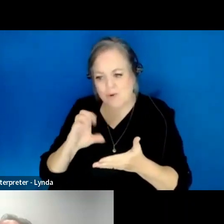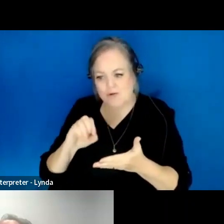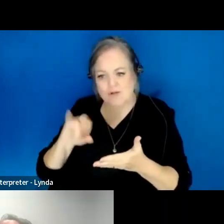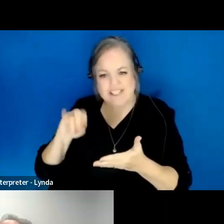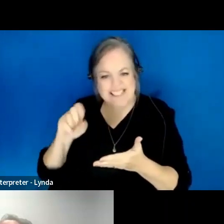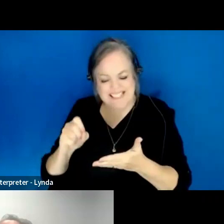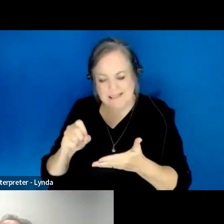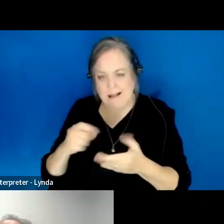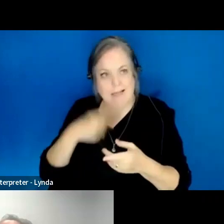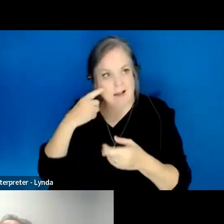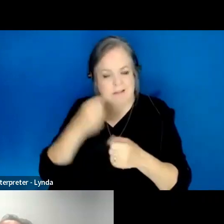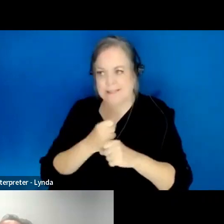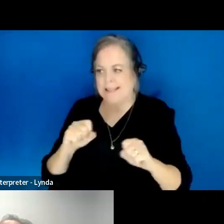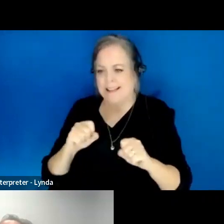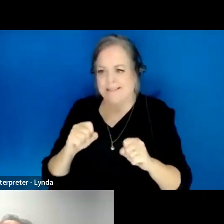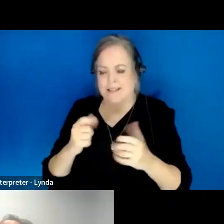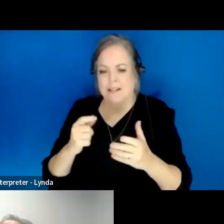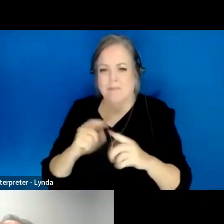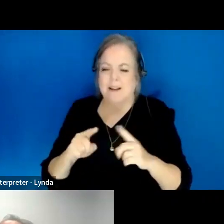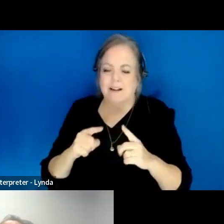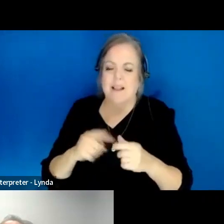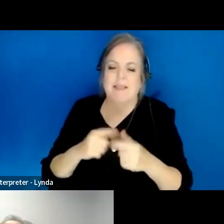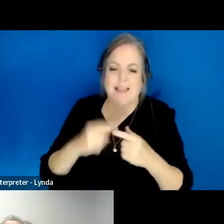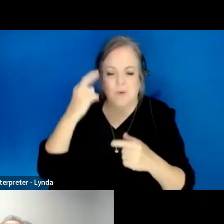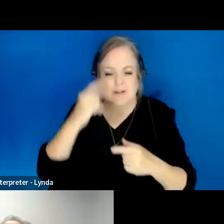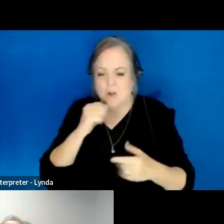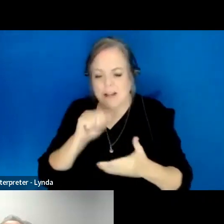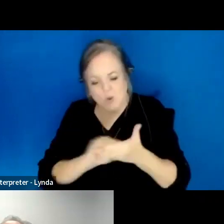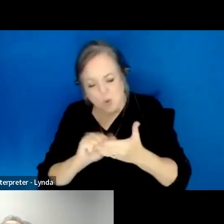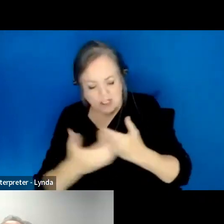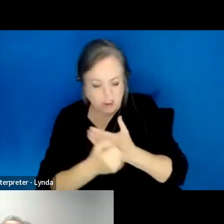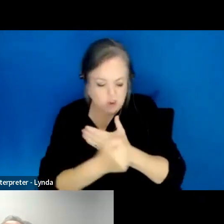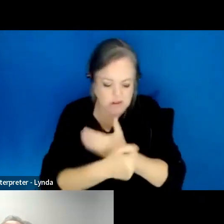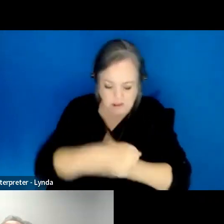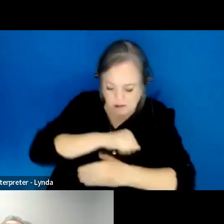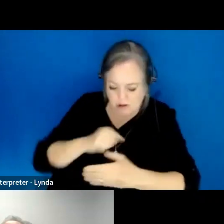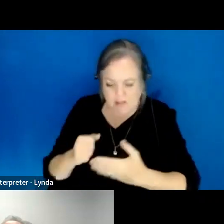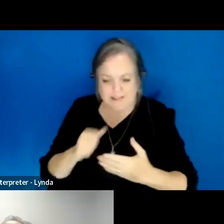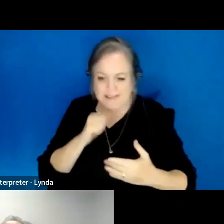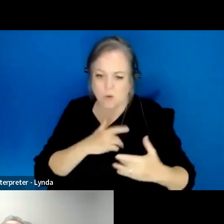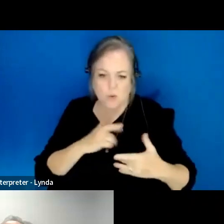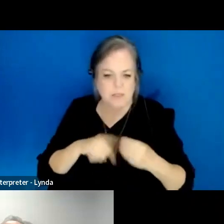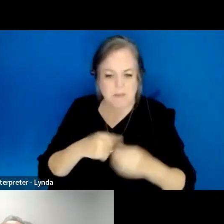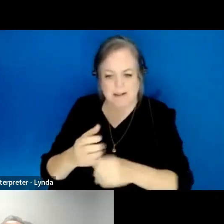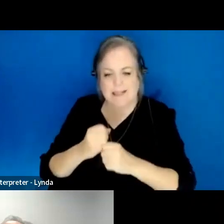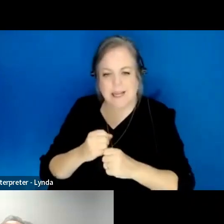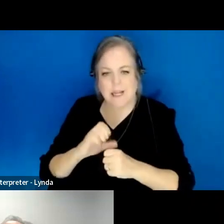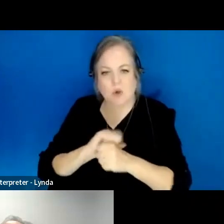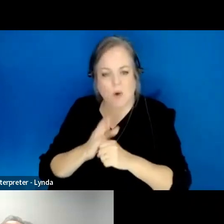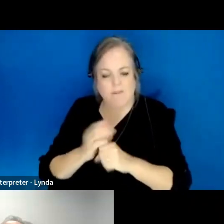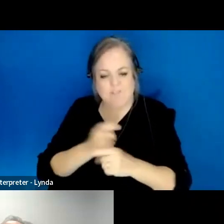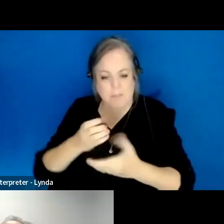that no, I don't have to wash the yogurt container. I can have the yogurt with not worries that I'm going to get COVID from the yogurt